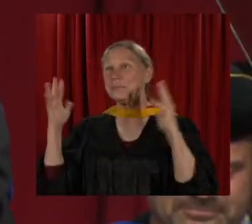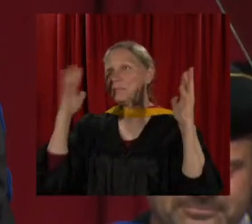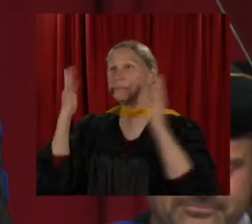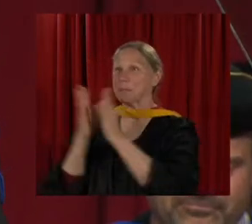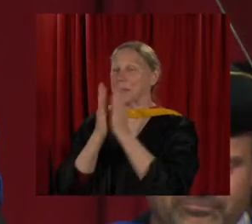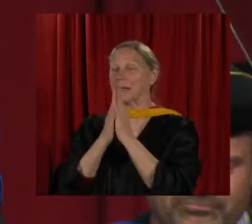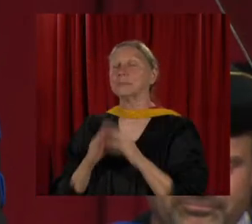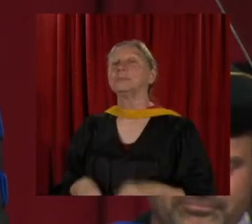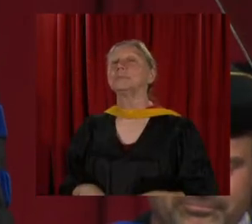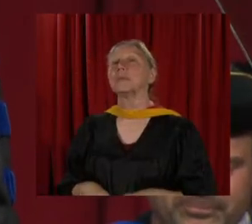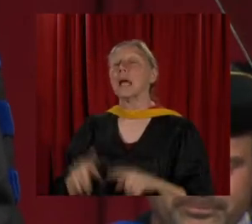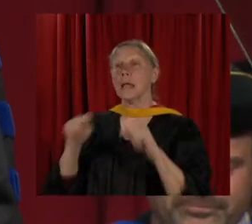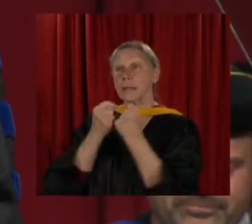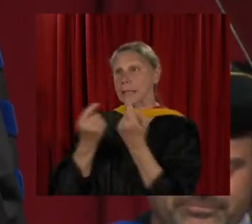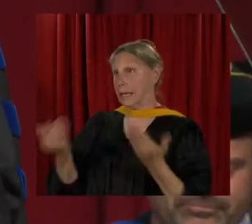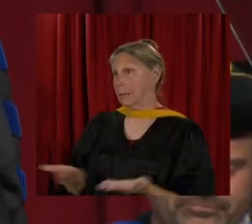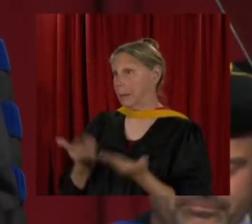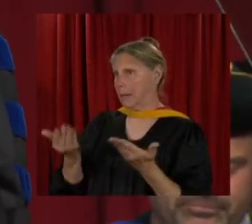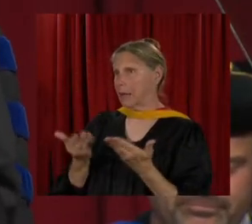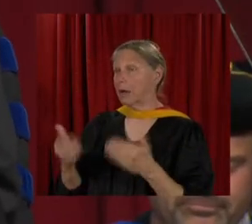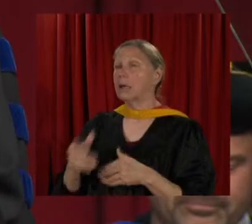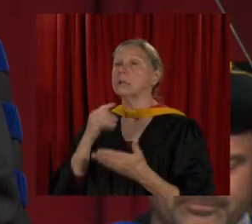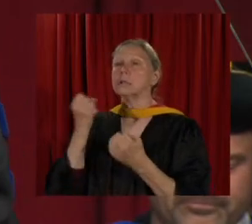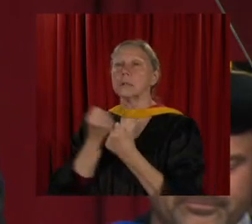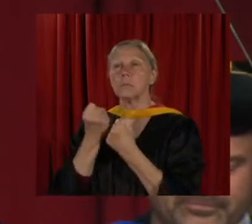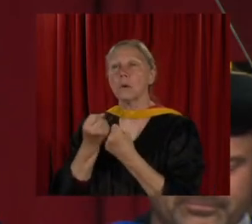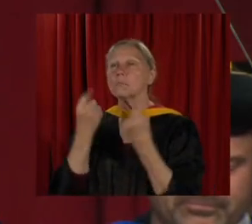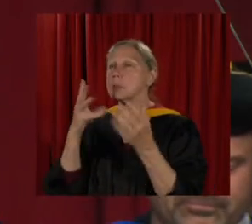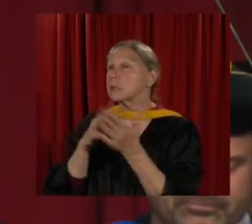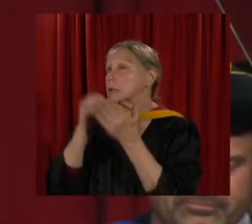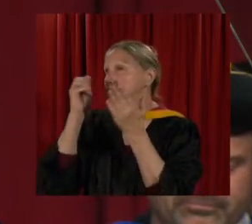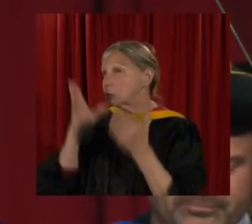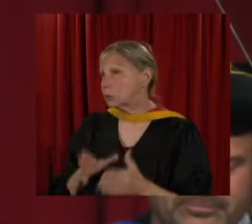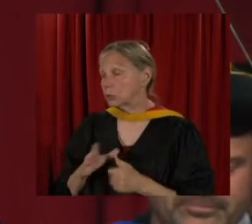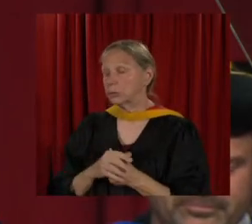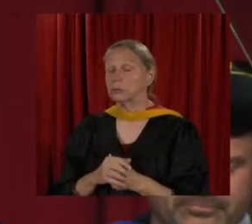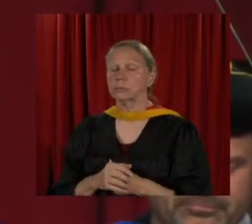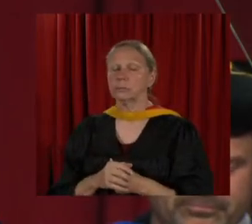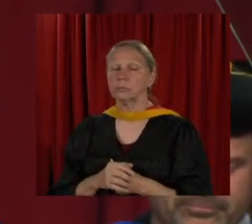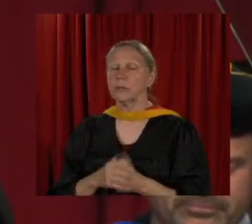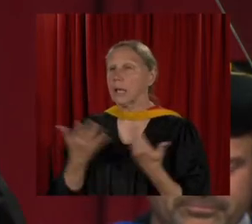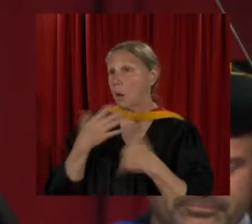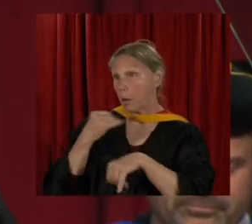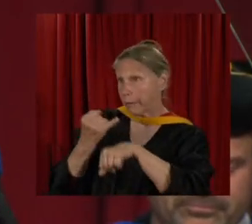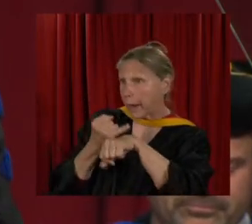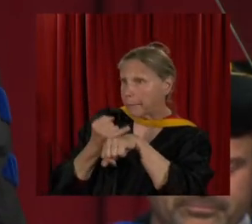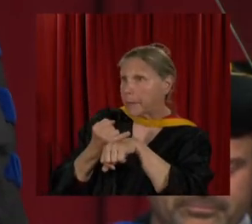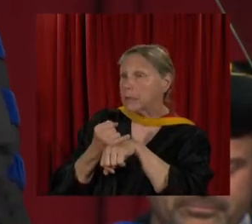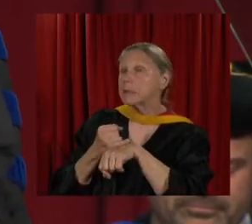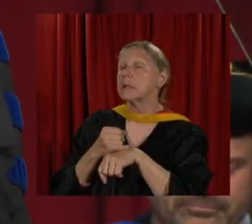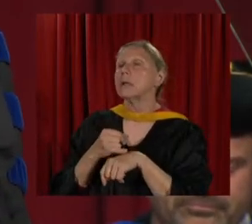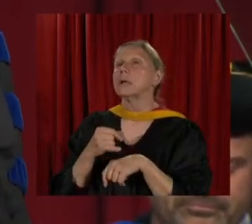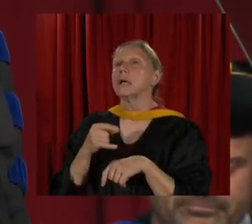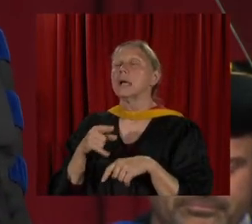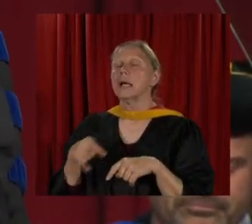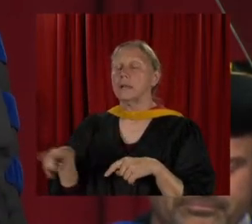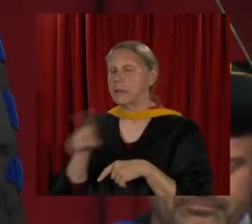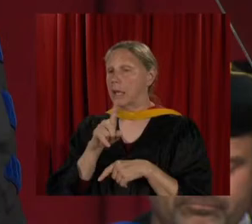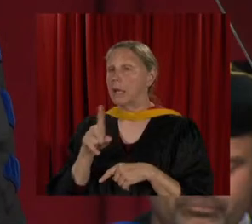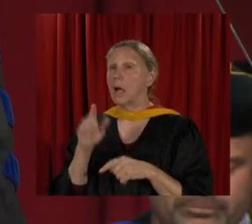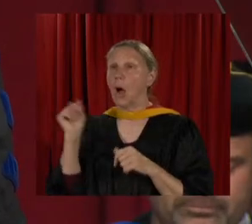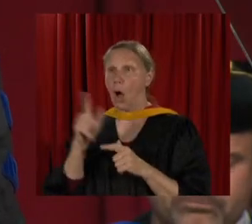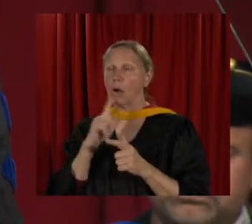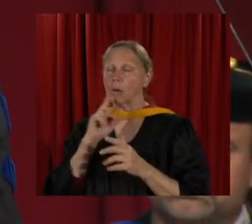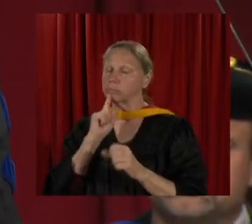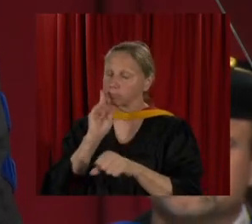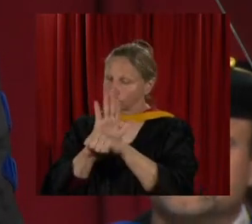The team in Fulbright College supports so many of our students on the campus, and they are committed. And I